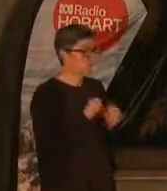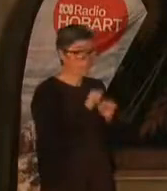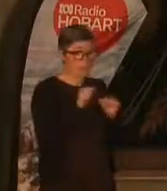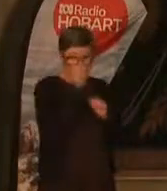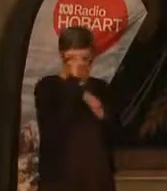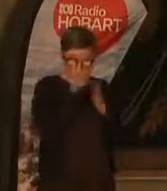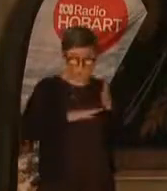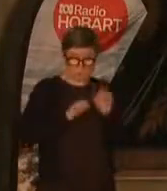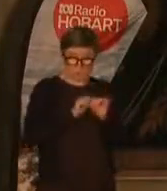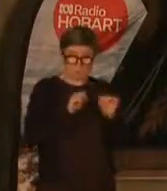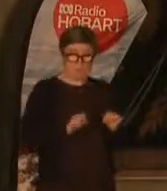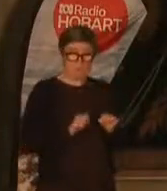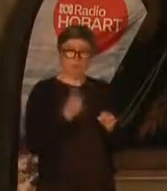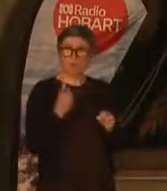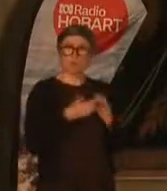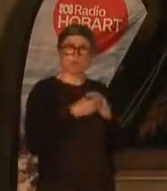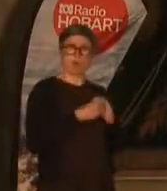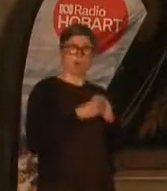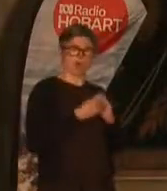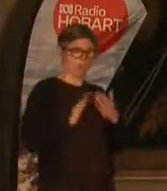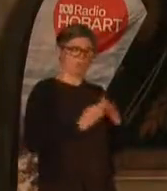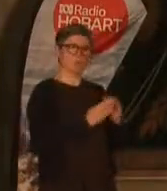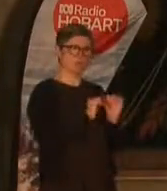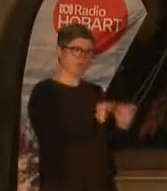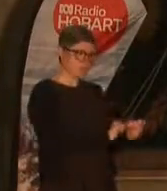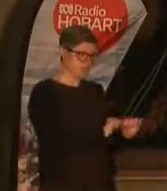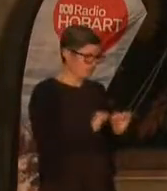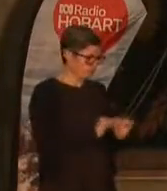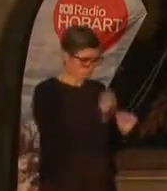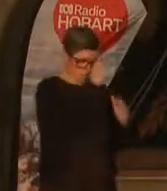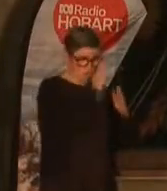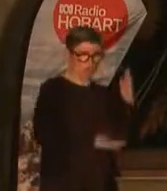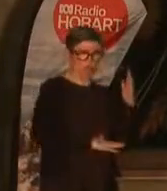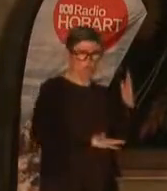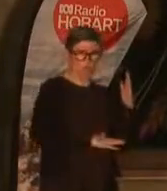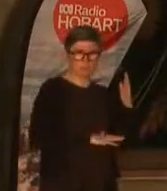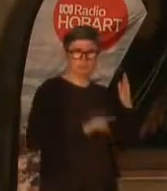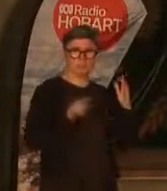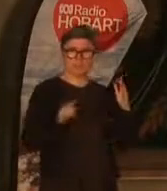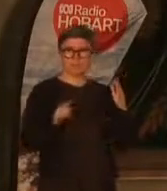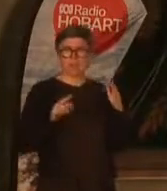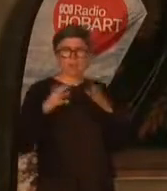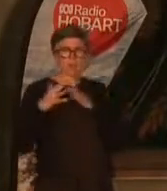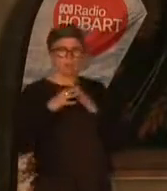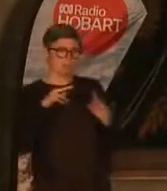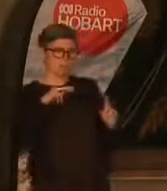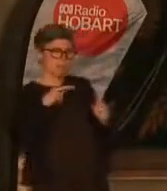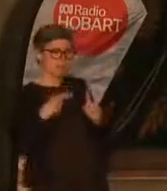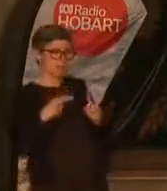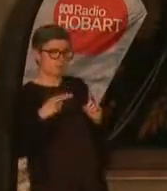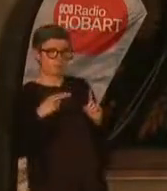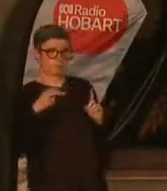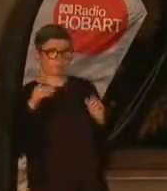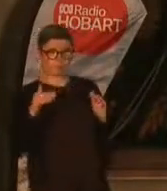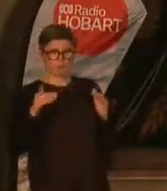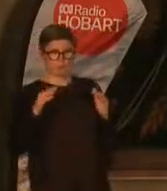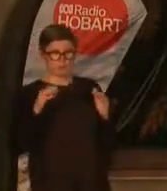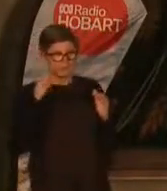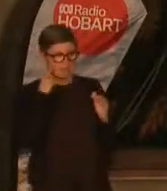to our community, it's a collective knowledge, it's also not valued as highly as something that might be discovered by an individual or